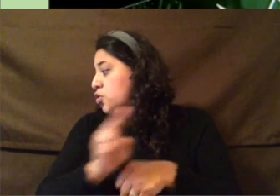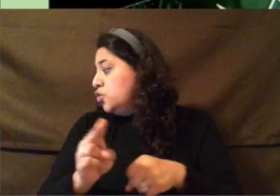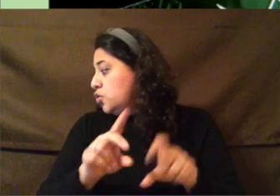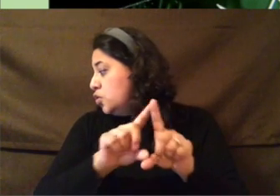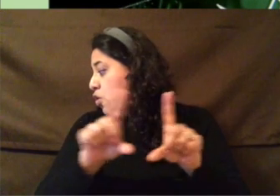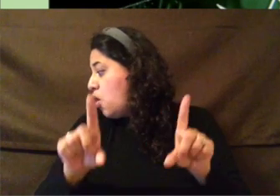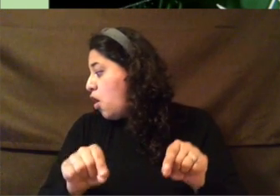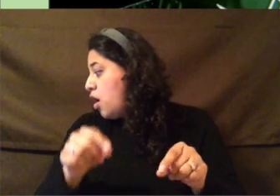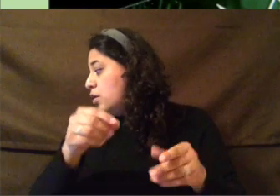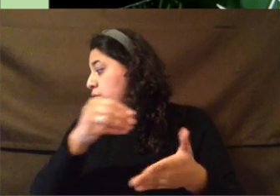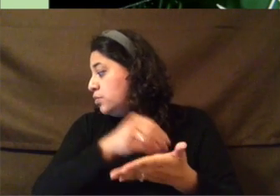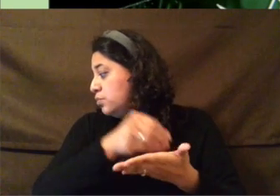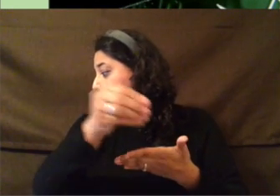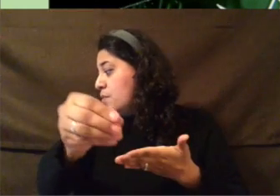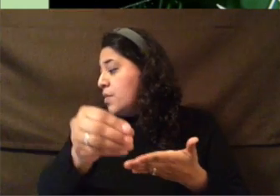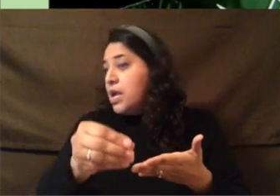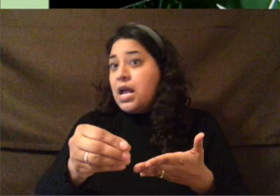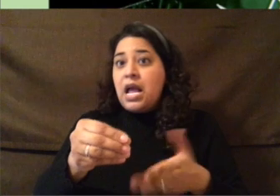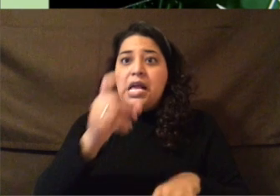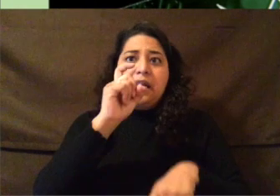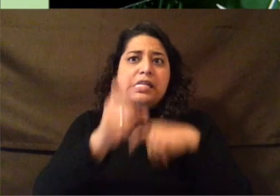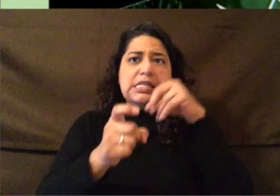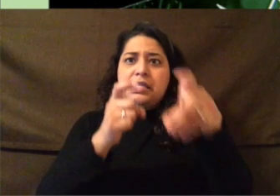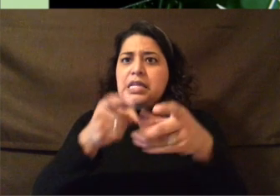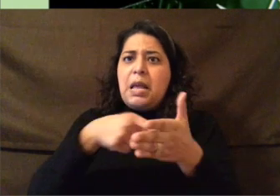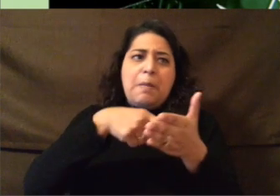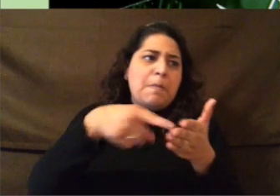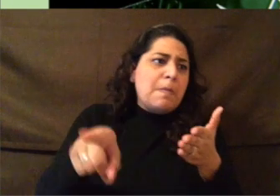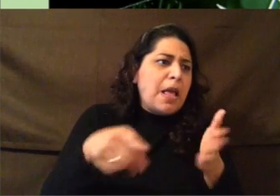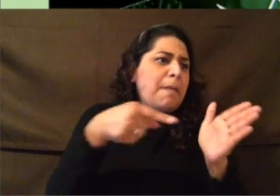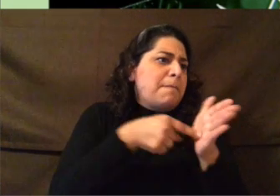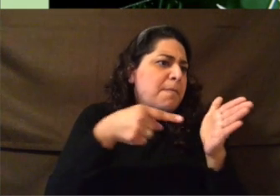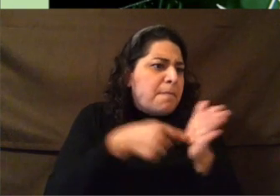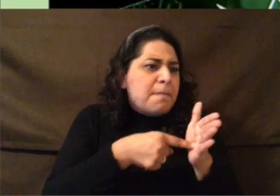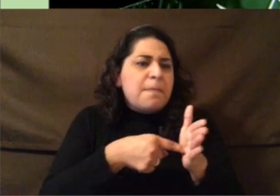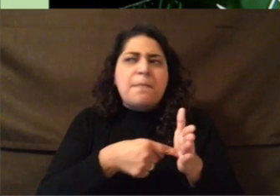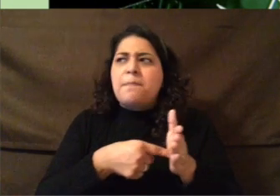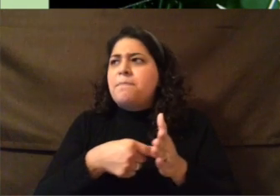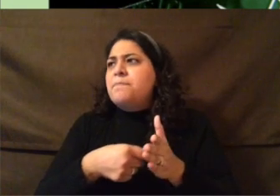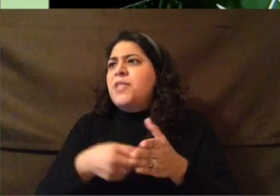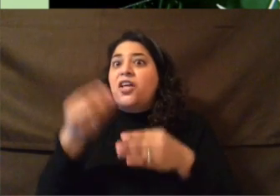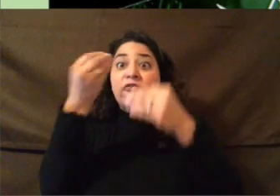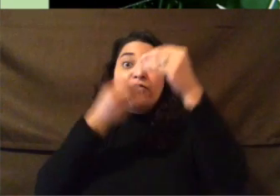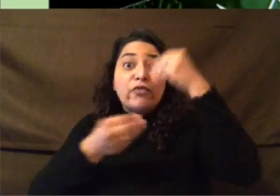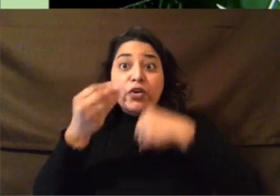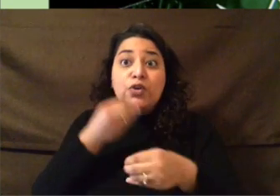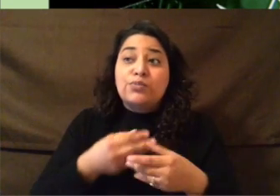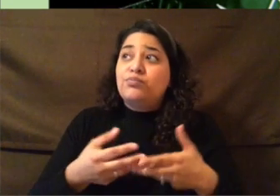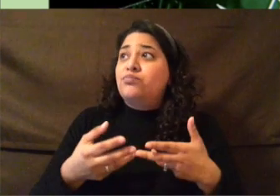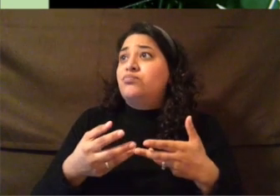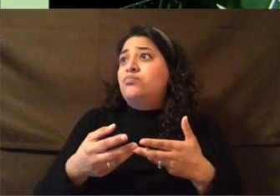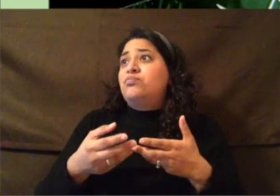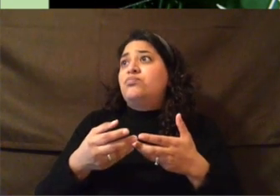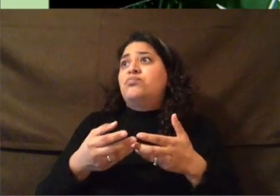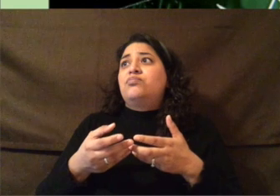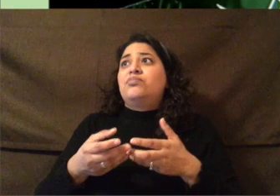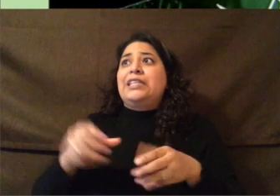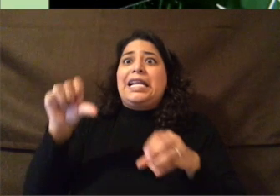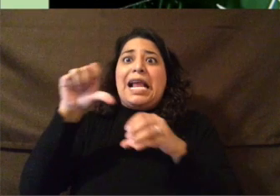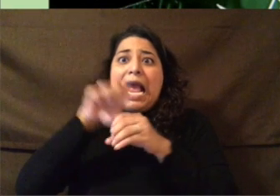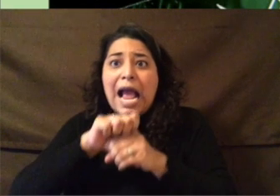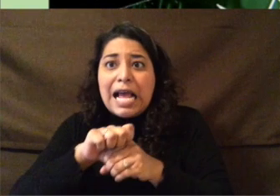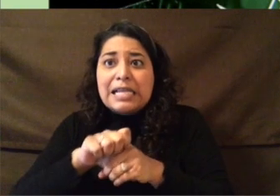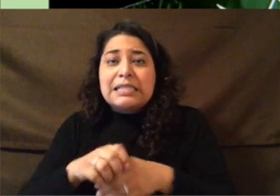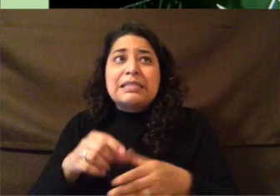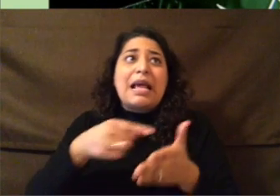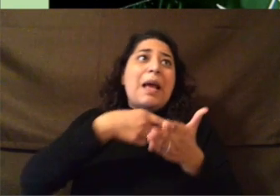You can use a credit card, okay, to buy gifts. You can use them to pay your bills. You can use them to buy groceries. You can use them to fill